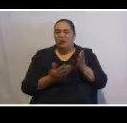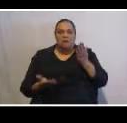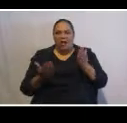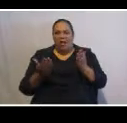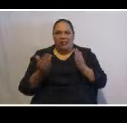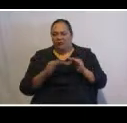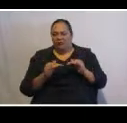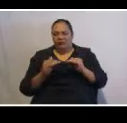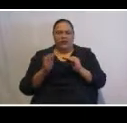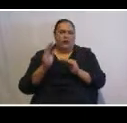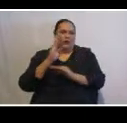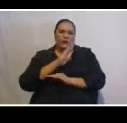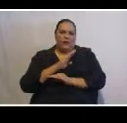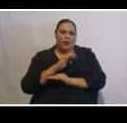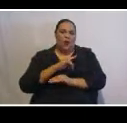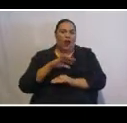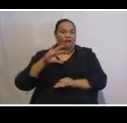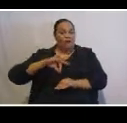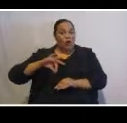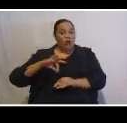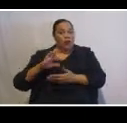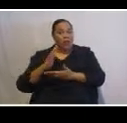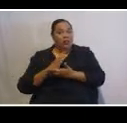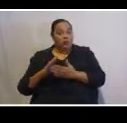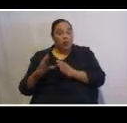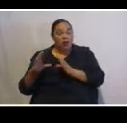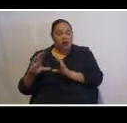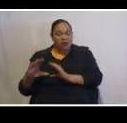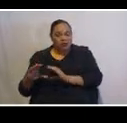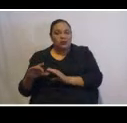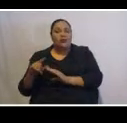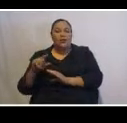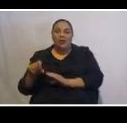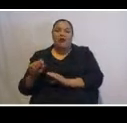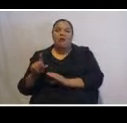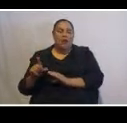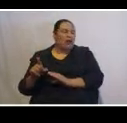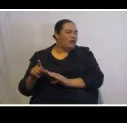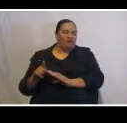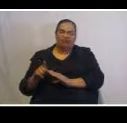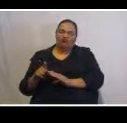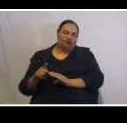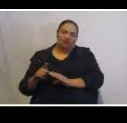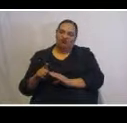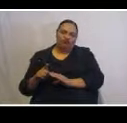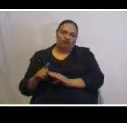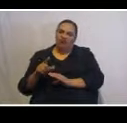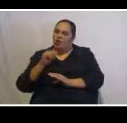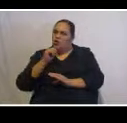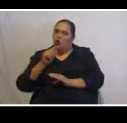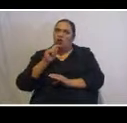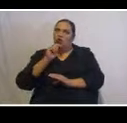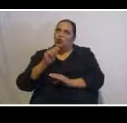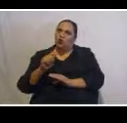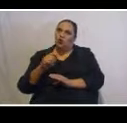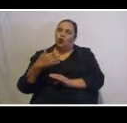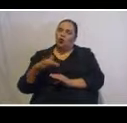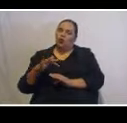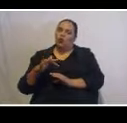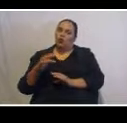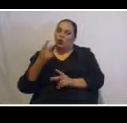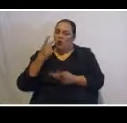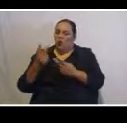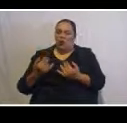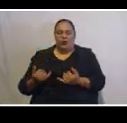because the affordability part is what is not, really being looked at